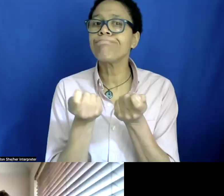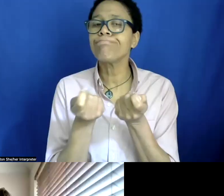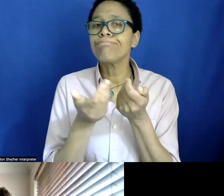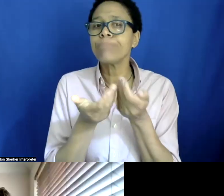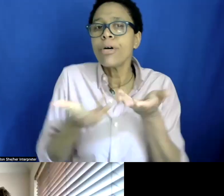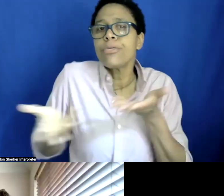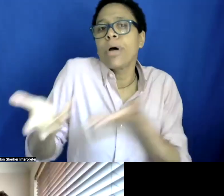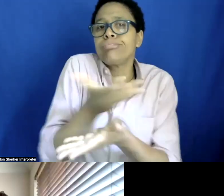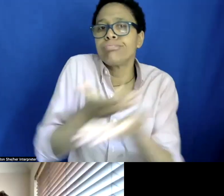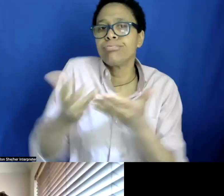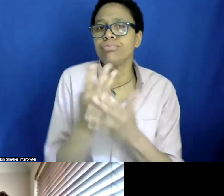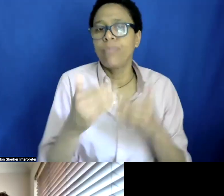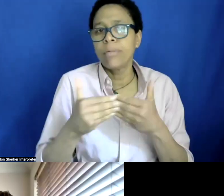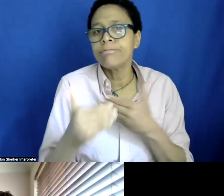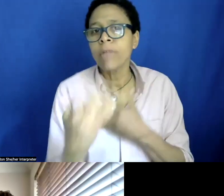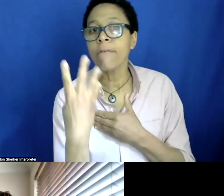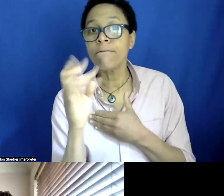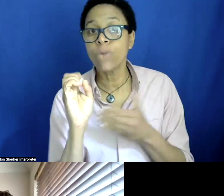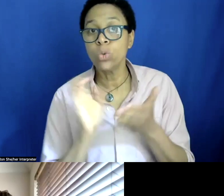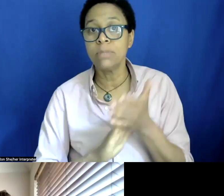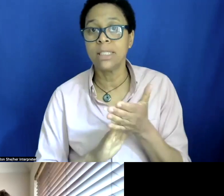So Dol, I'll pass over to you.